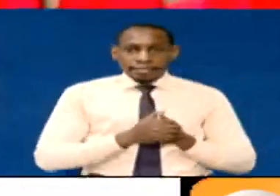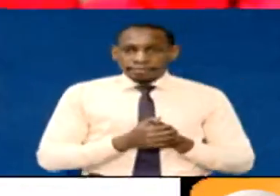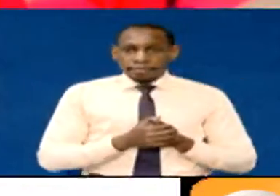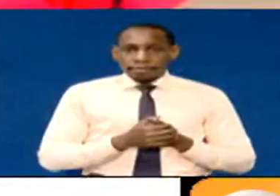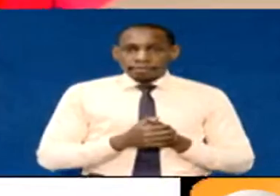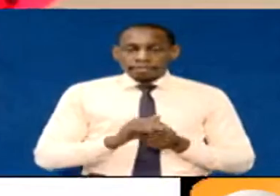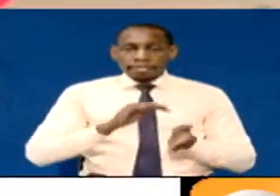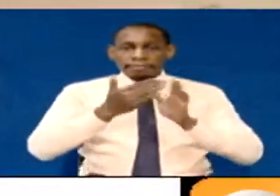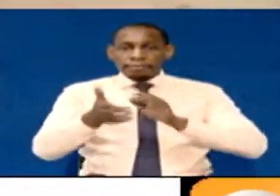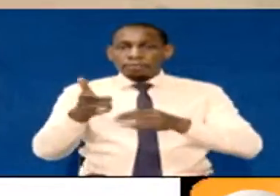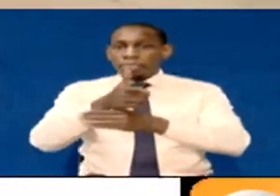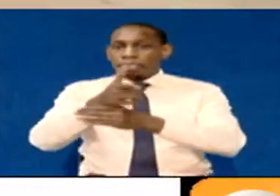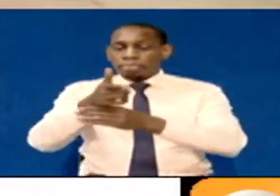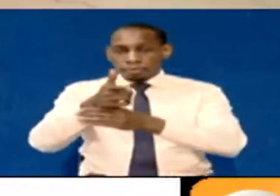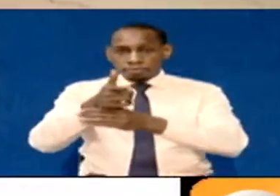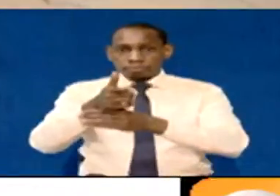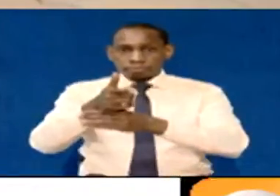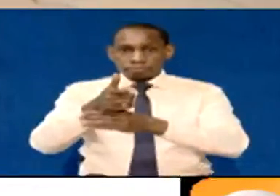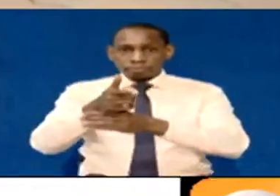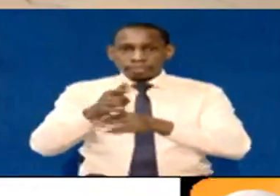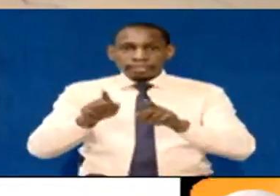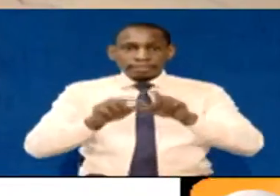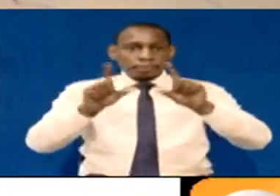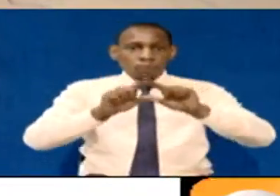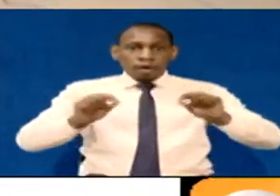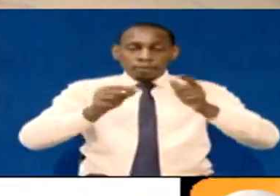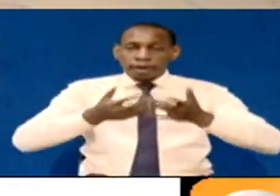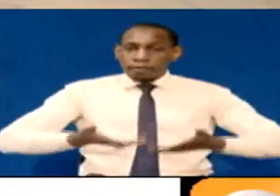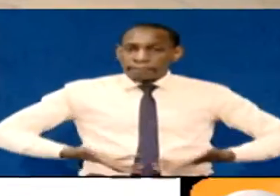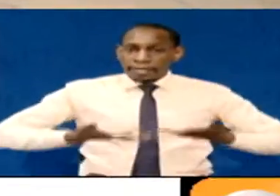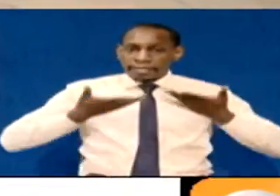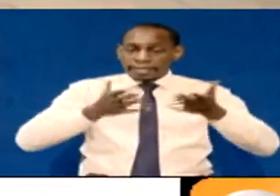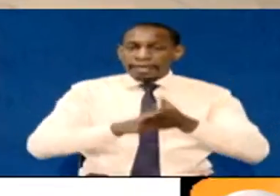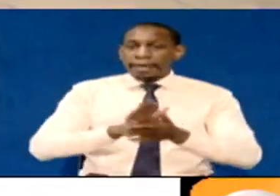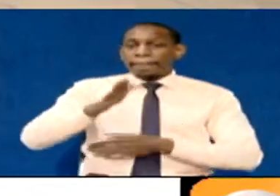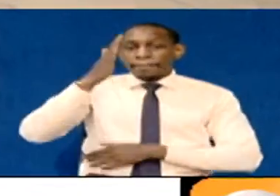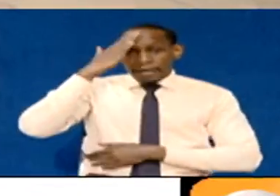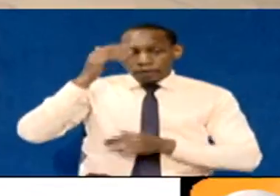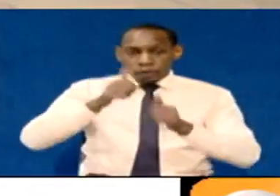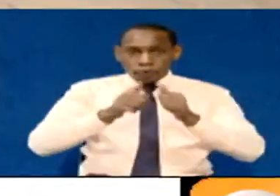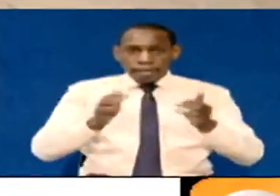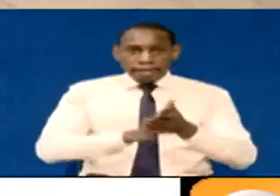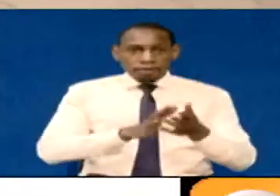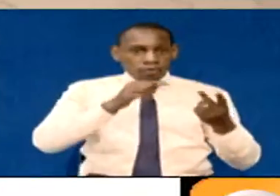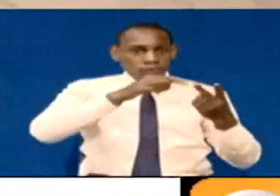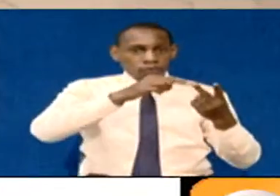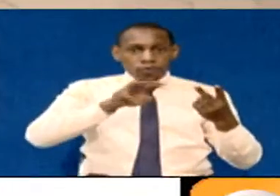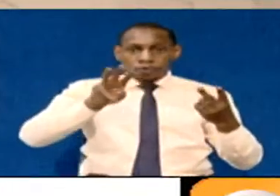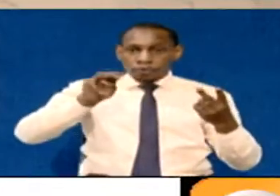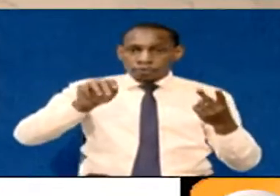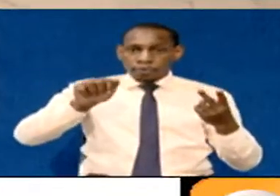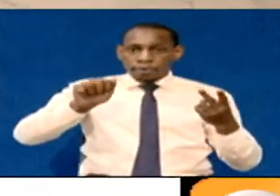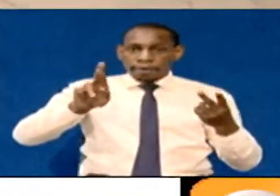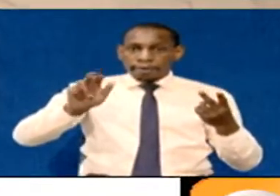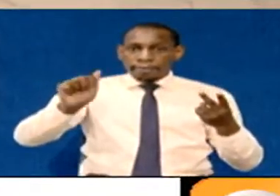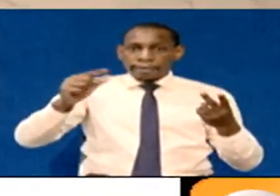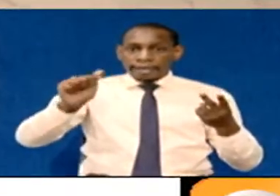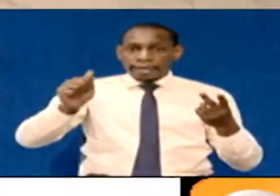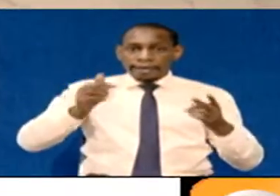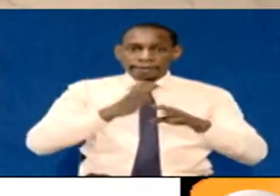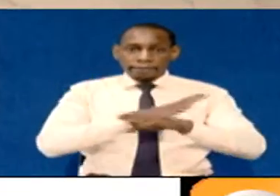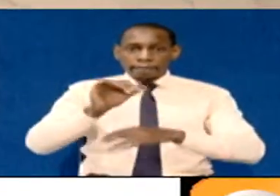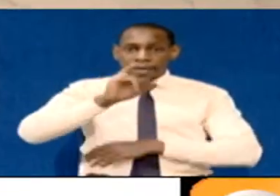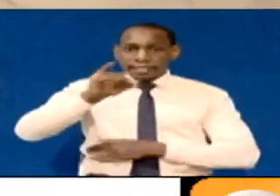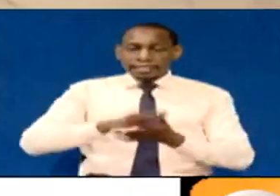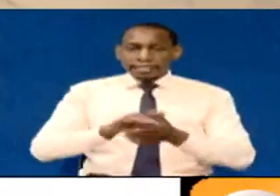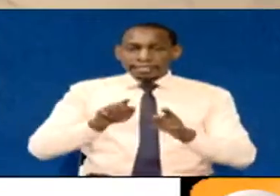have to come to cameras and say these things. You know very well, David Maraga, former Chief Justice, had